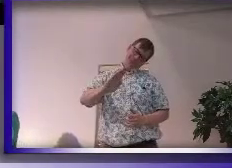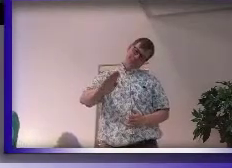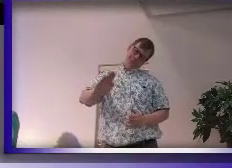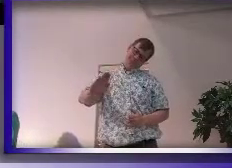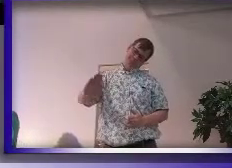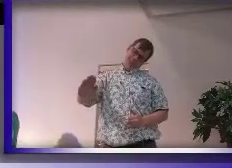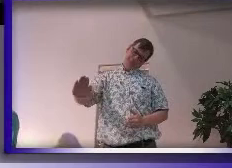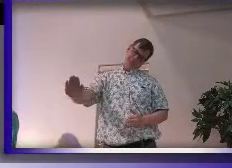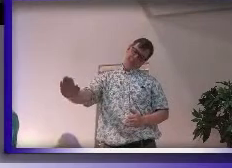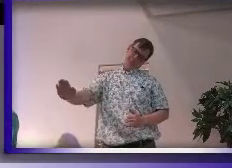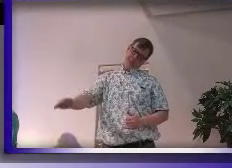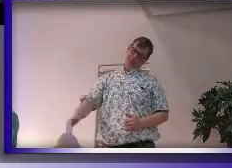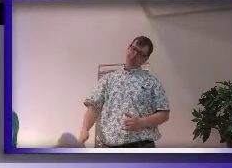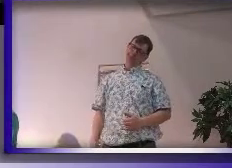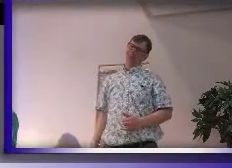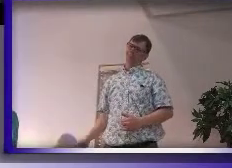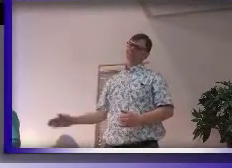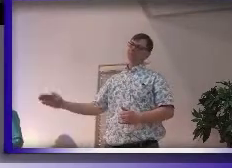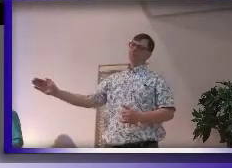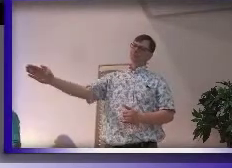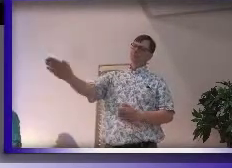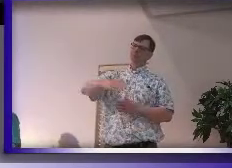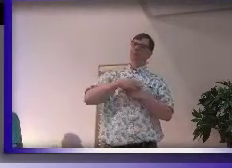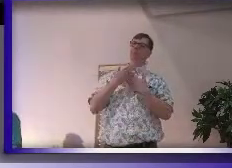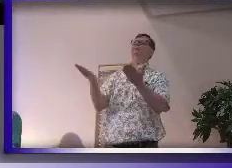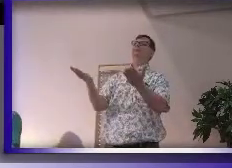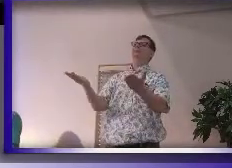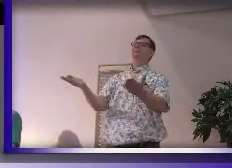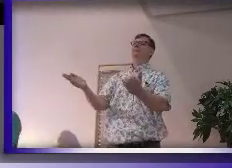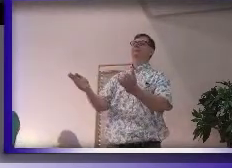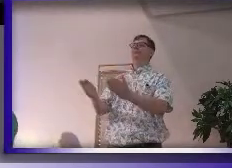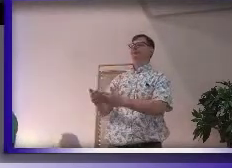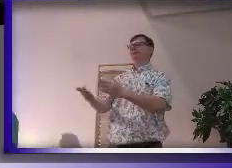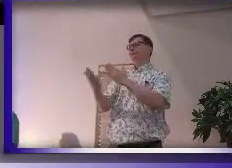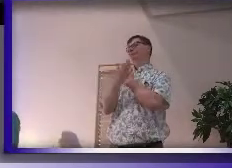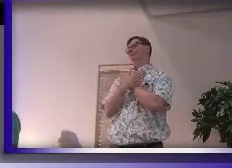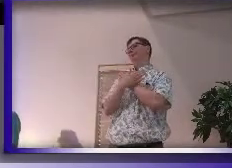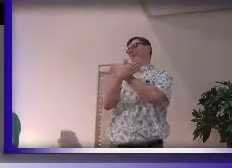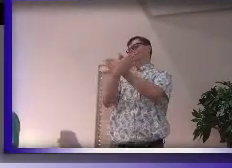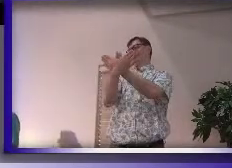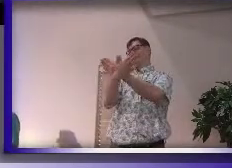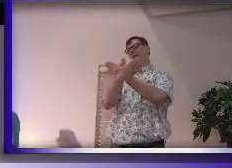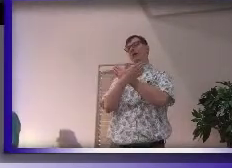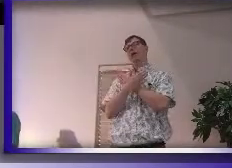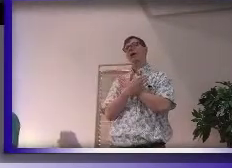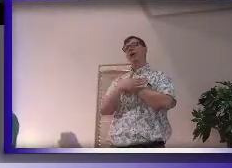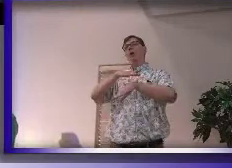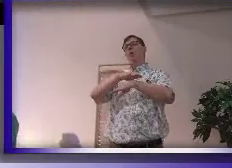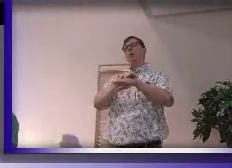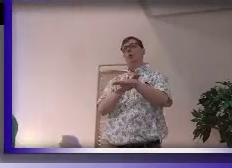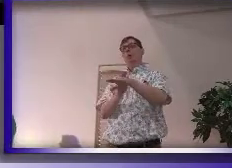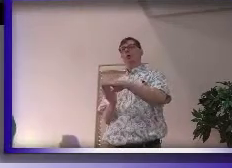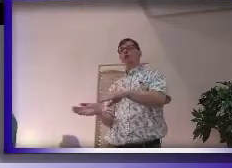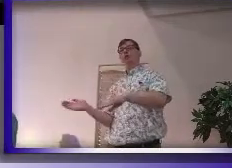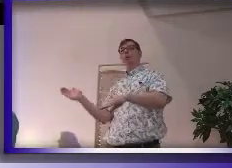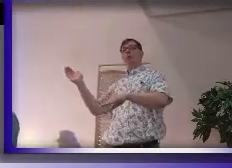The love wash over us.